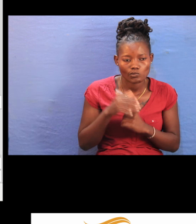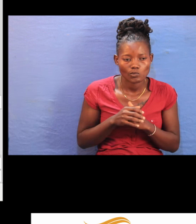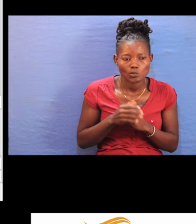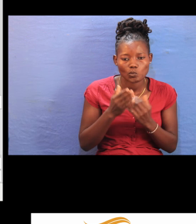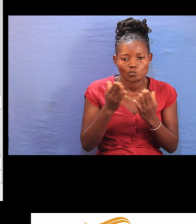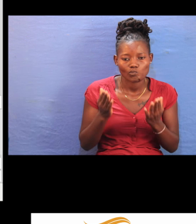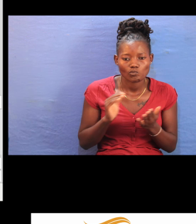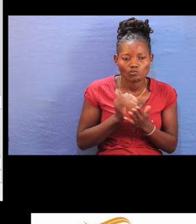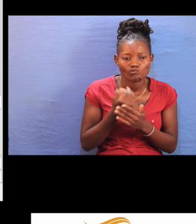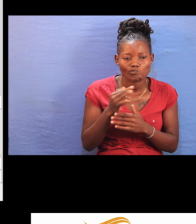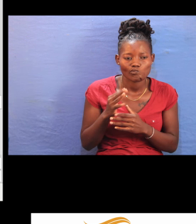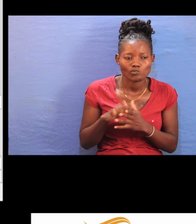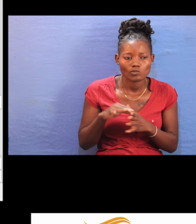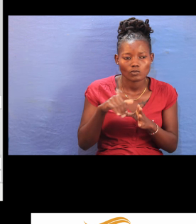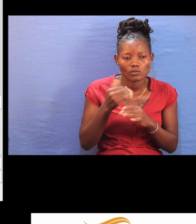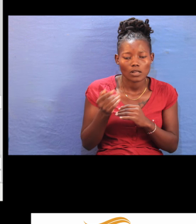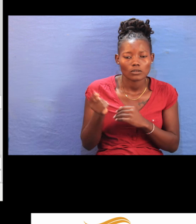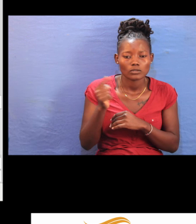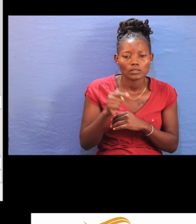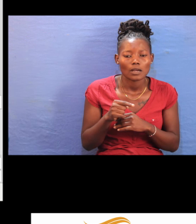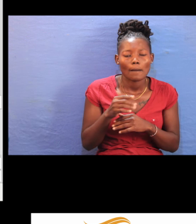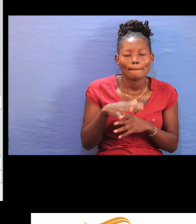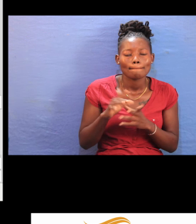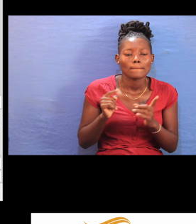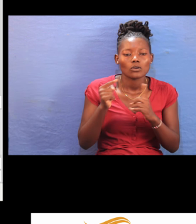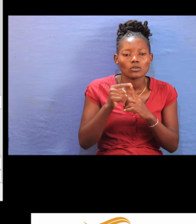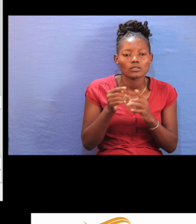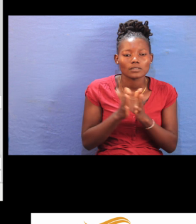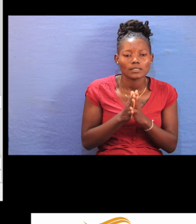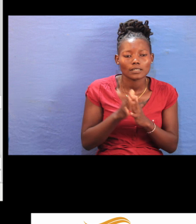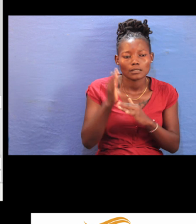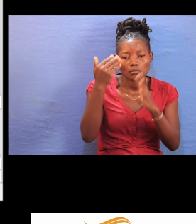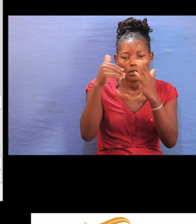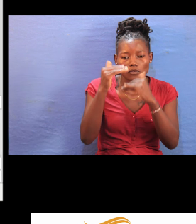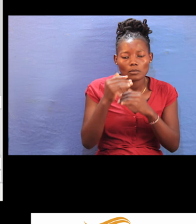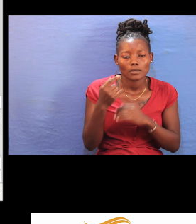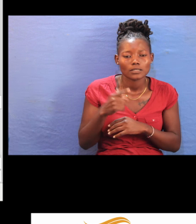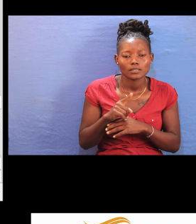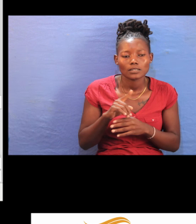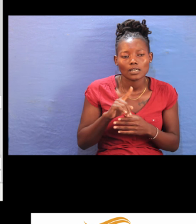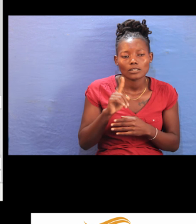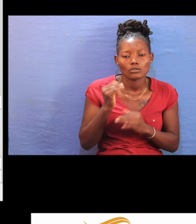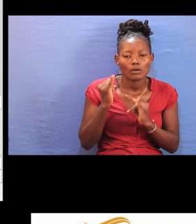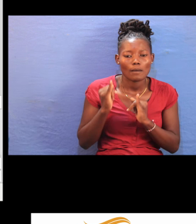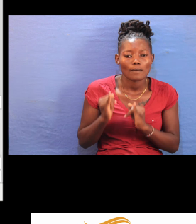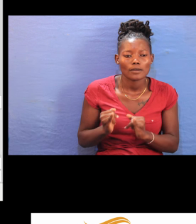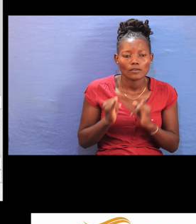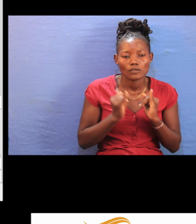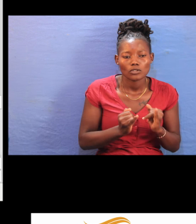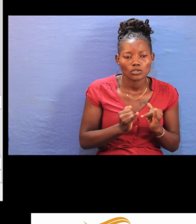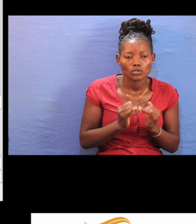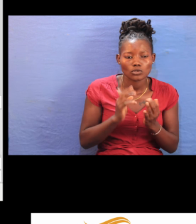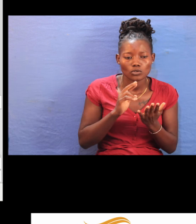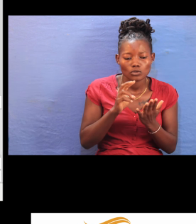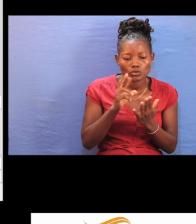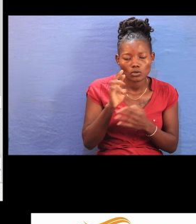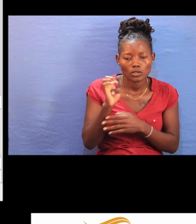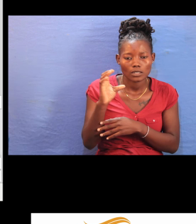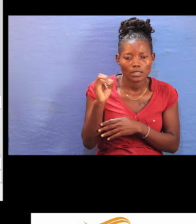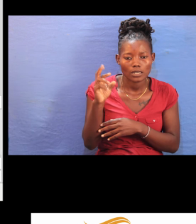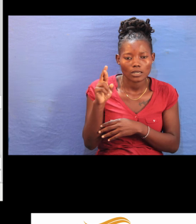are outcome goals. Performance goals are more like your personal records, in whatever your sport